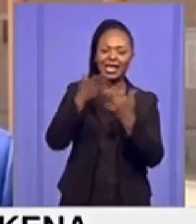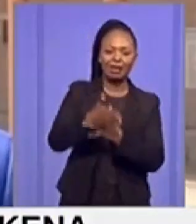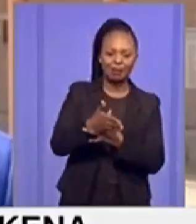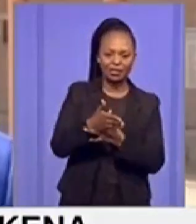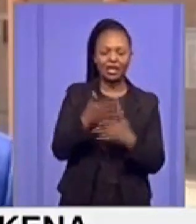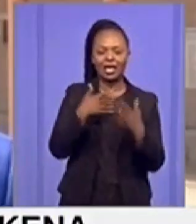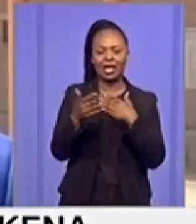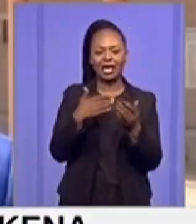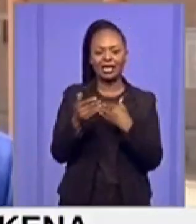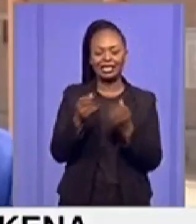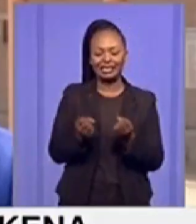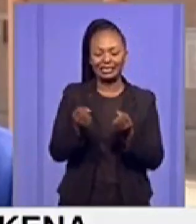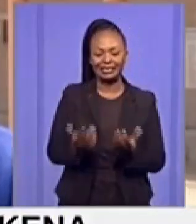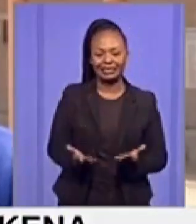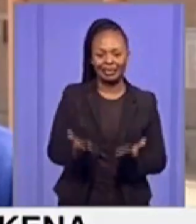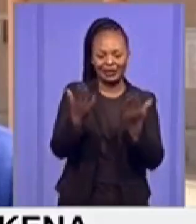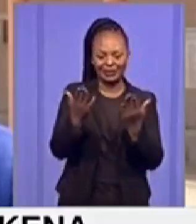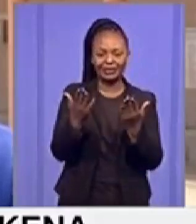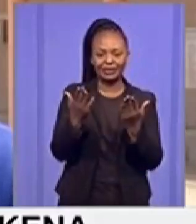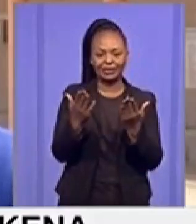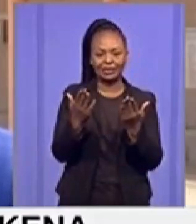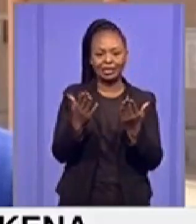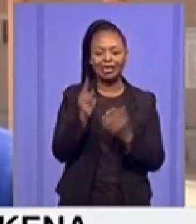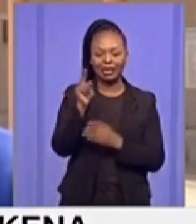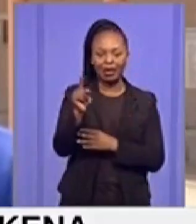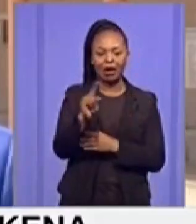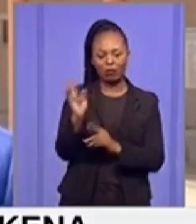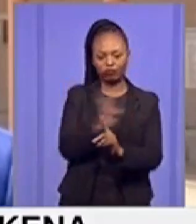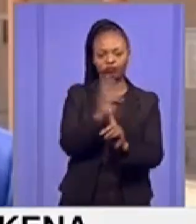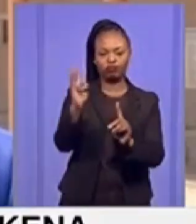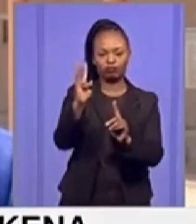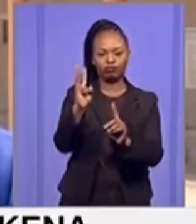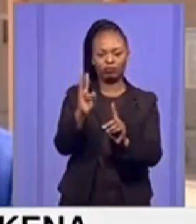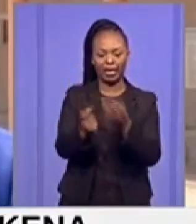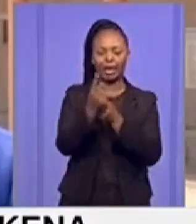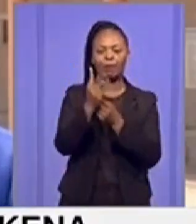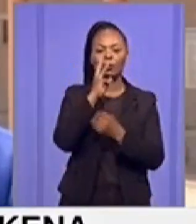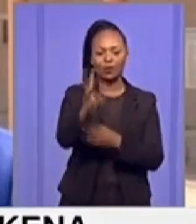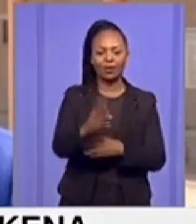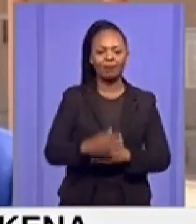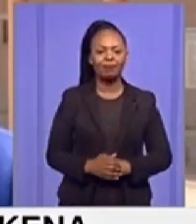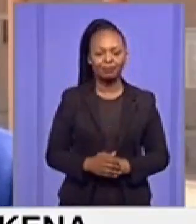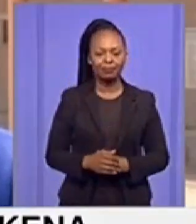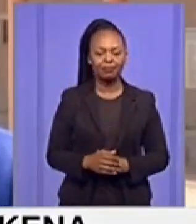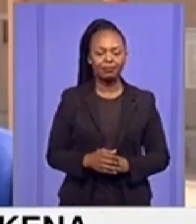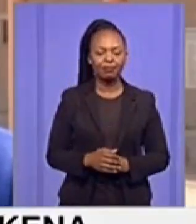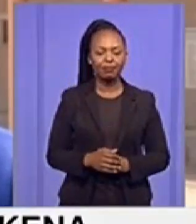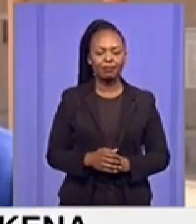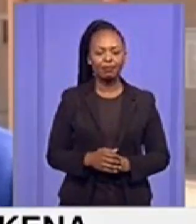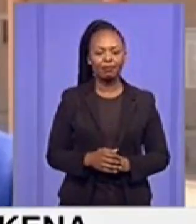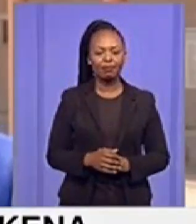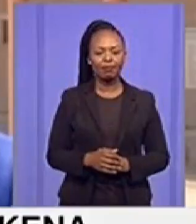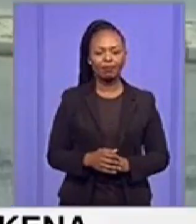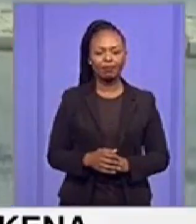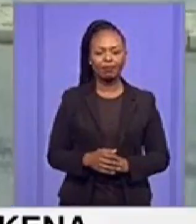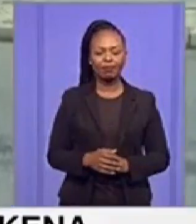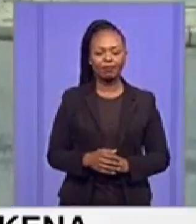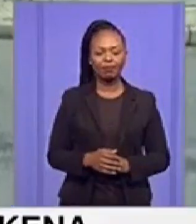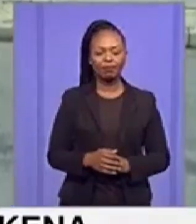of any service, there will be consequence management that is instituted in this